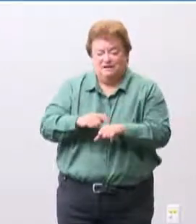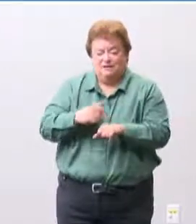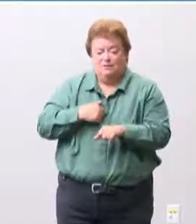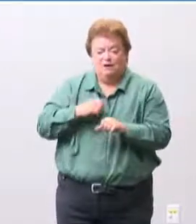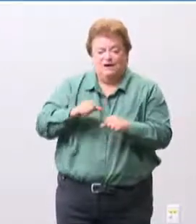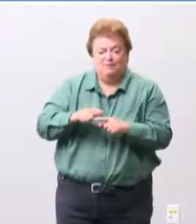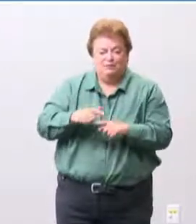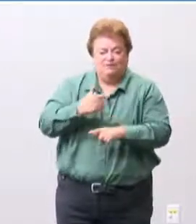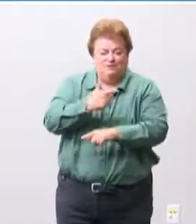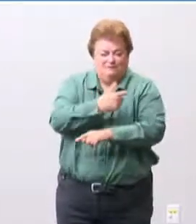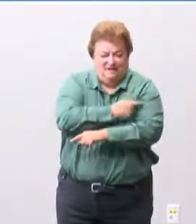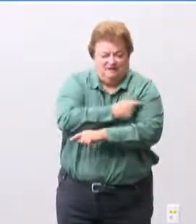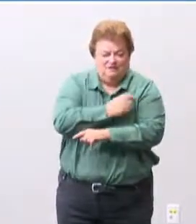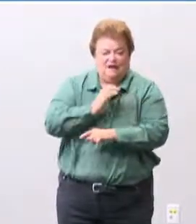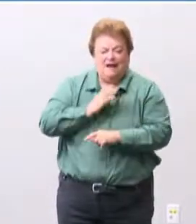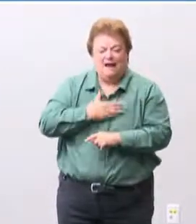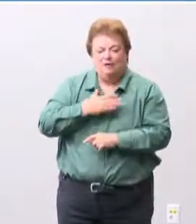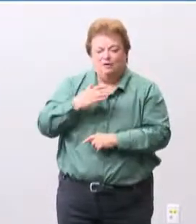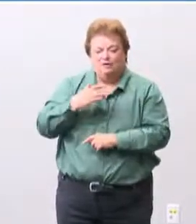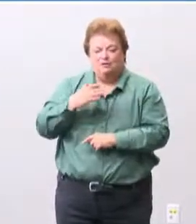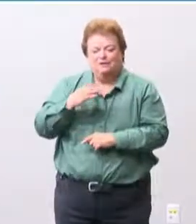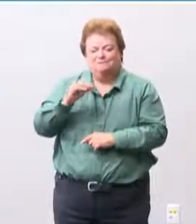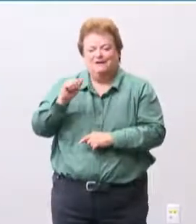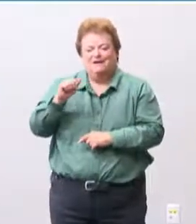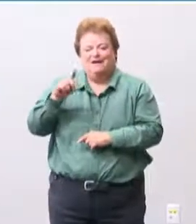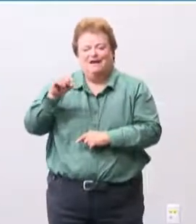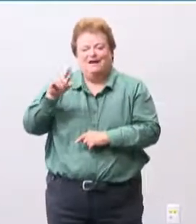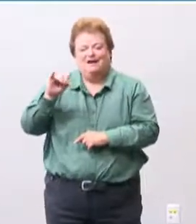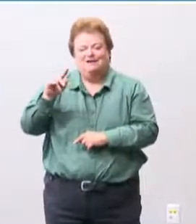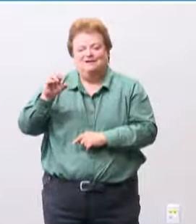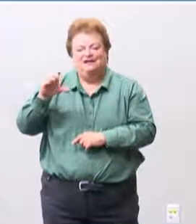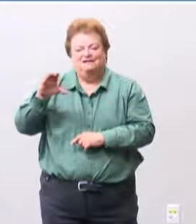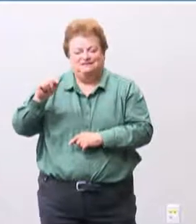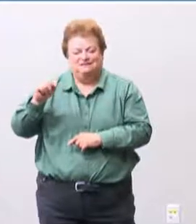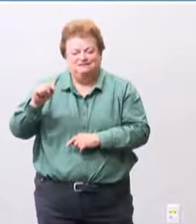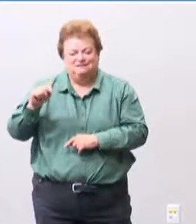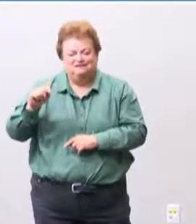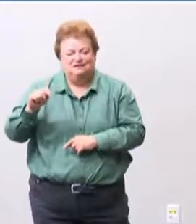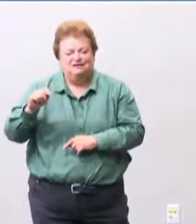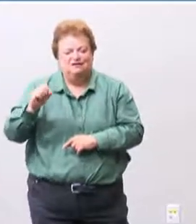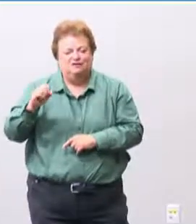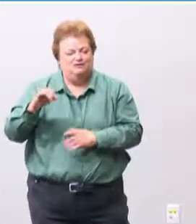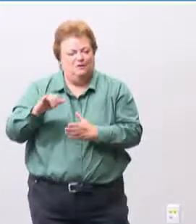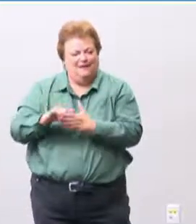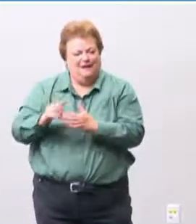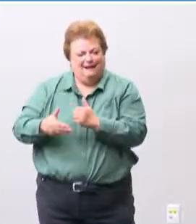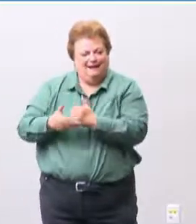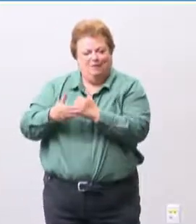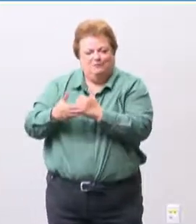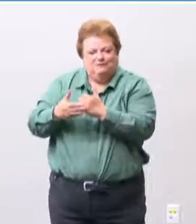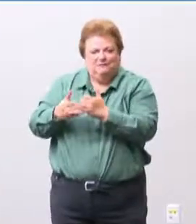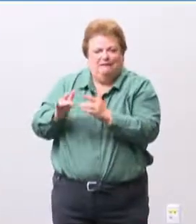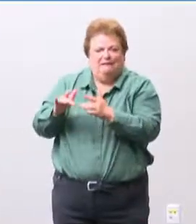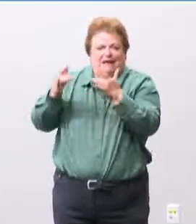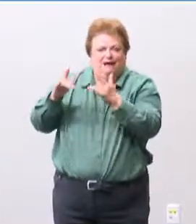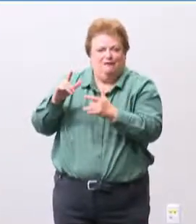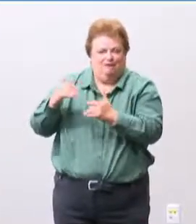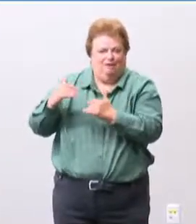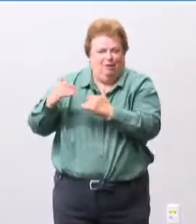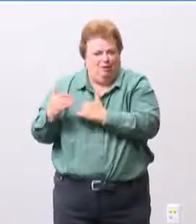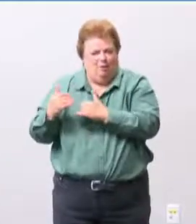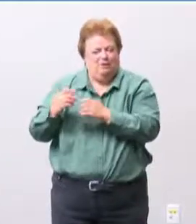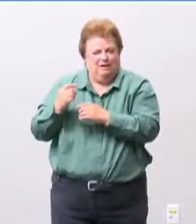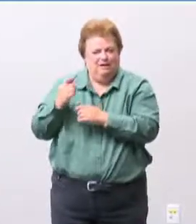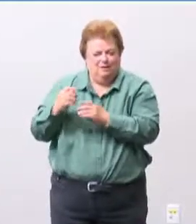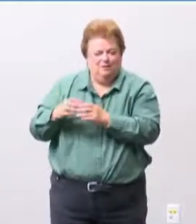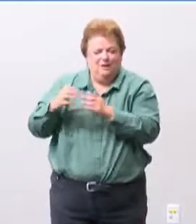to vaccinate our adolescent population, which has helped to lighten the load a little bit, you could say. It's been very